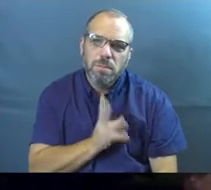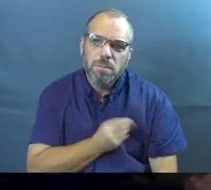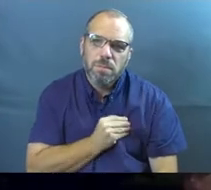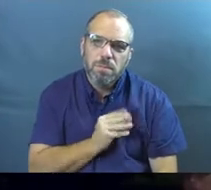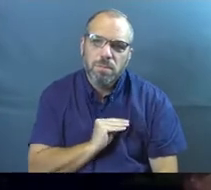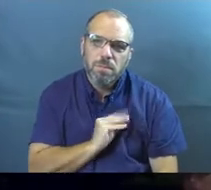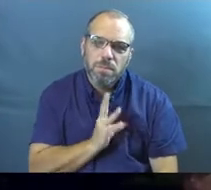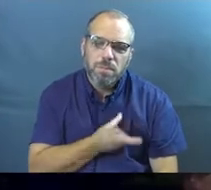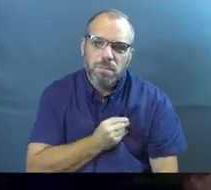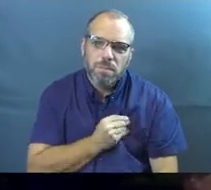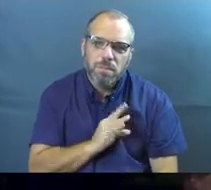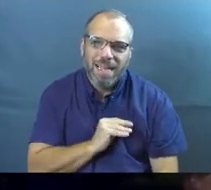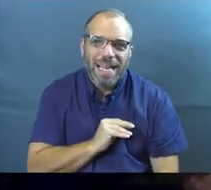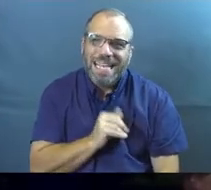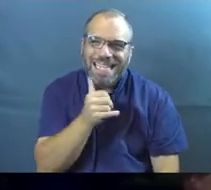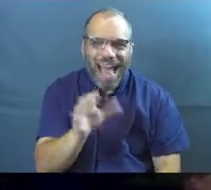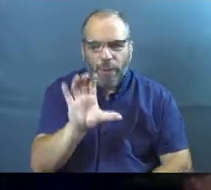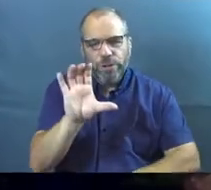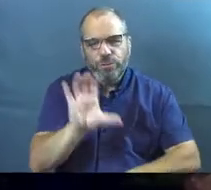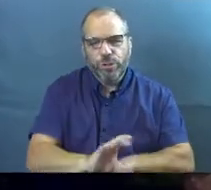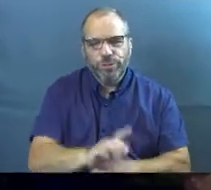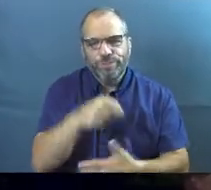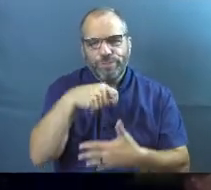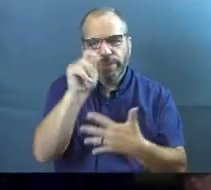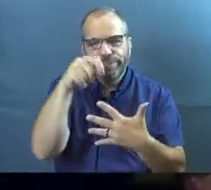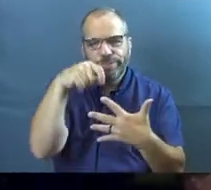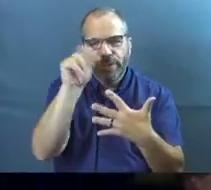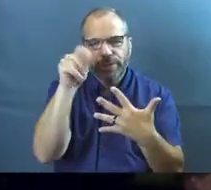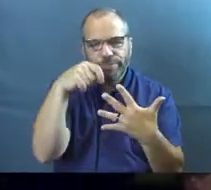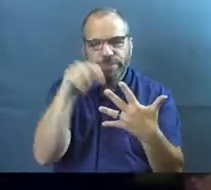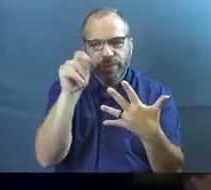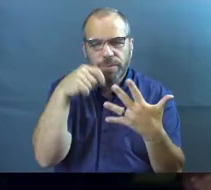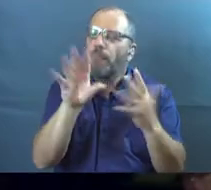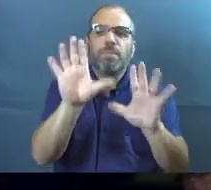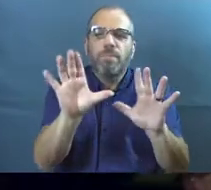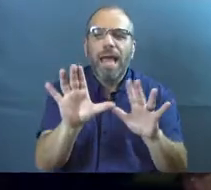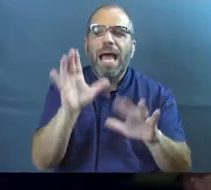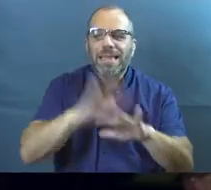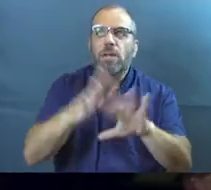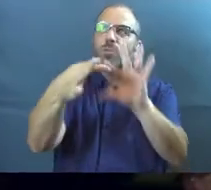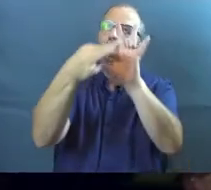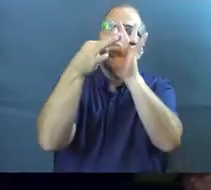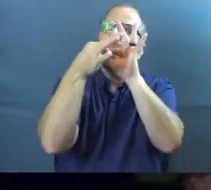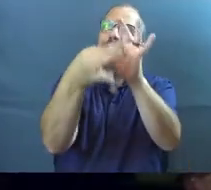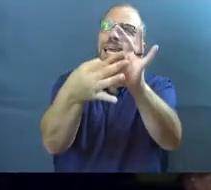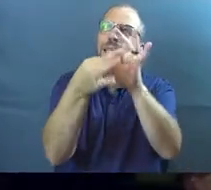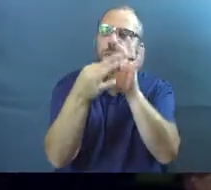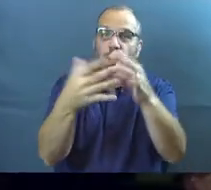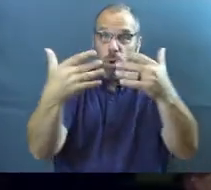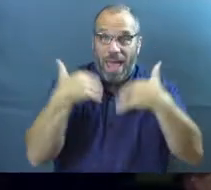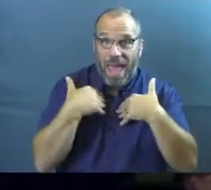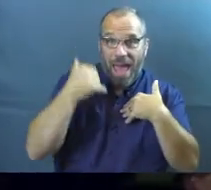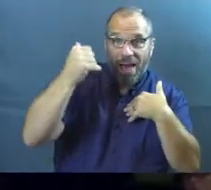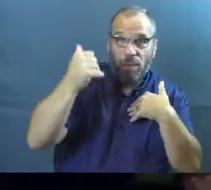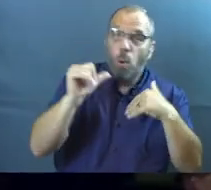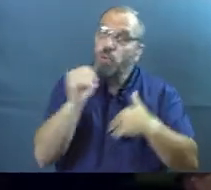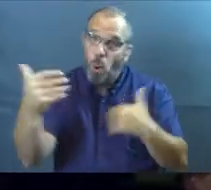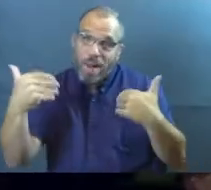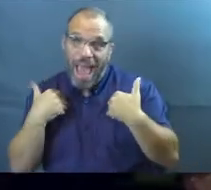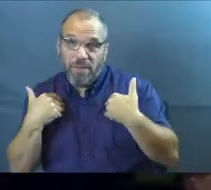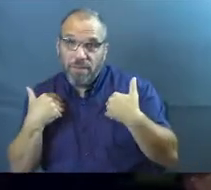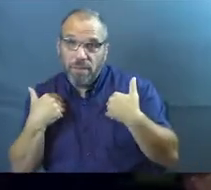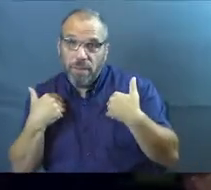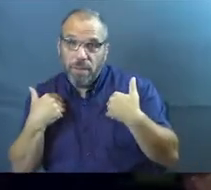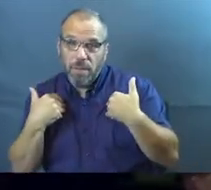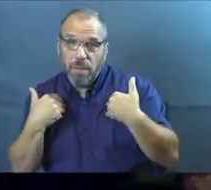Because it's not about you're a church person, so you should. It's about the fact that there's a relationship that you either have with God or don't have with